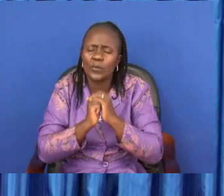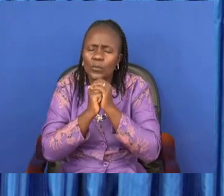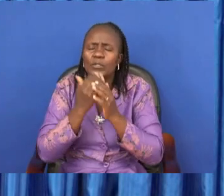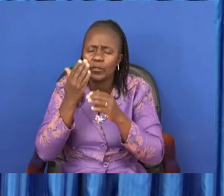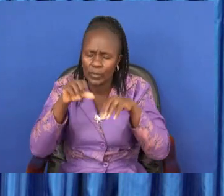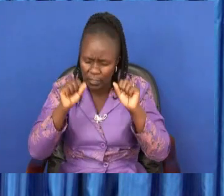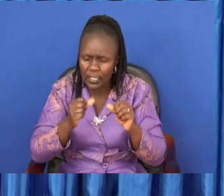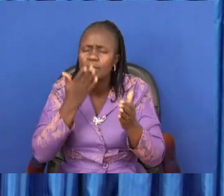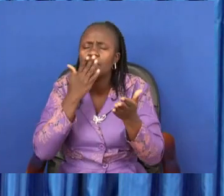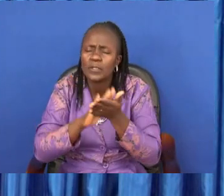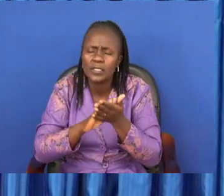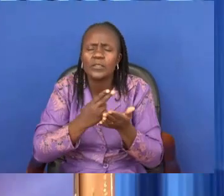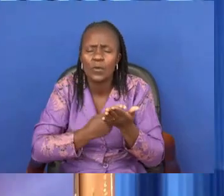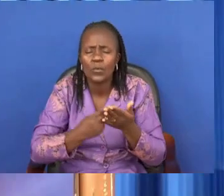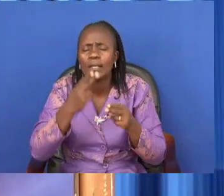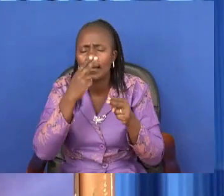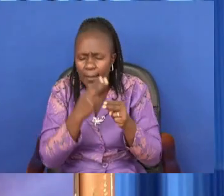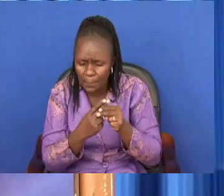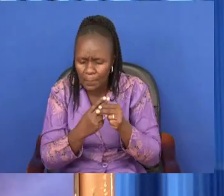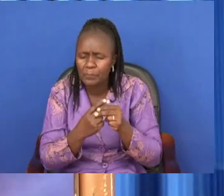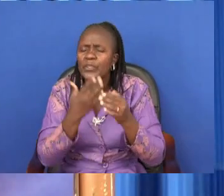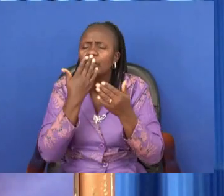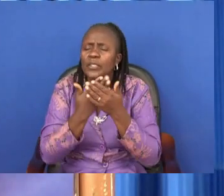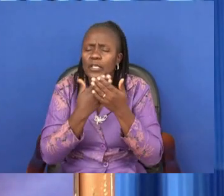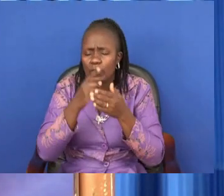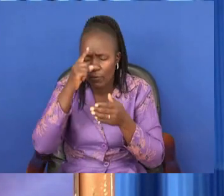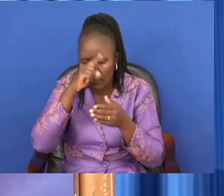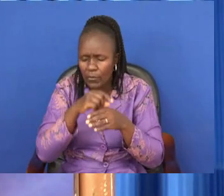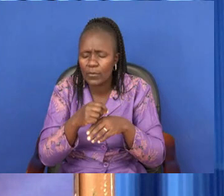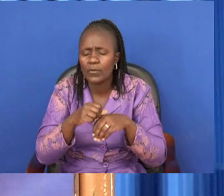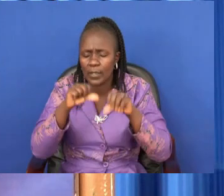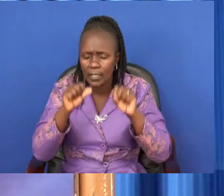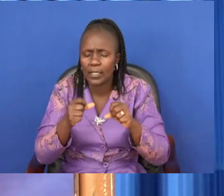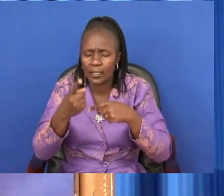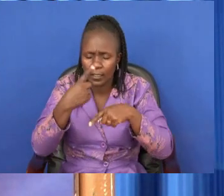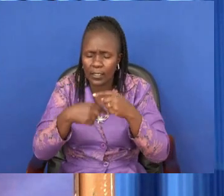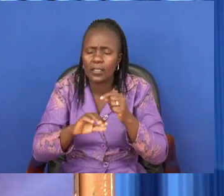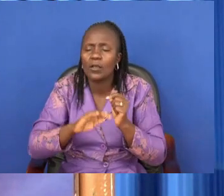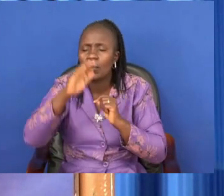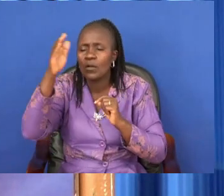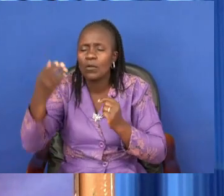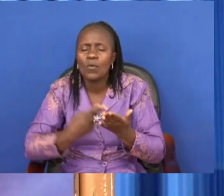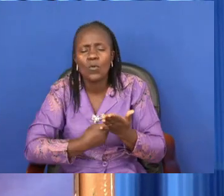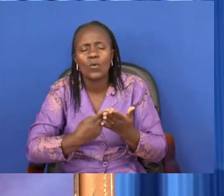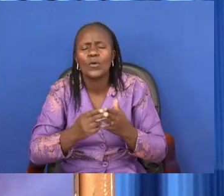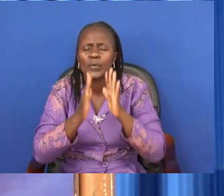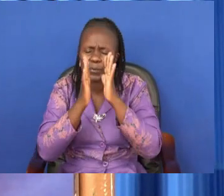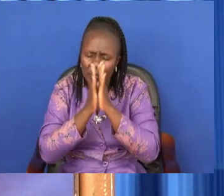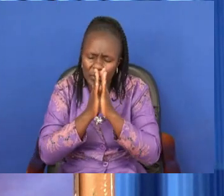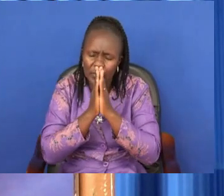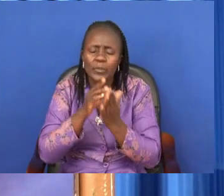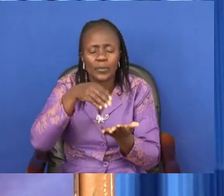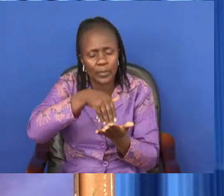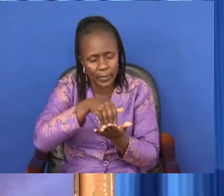are able to praise your holy name. We thank you for we are able even to come to your holy mountain and pray as much as we are